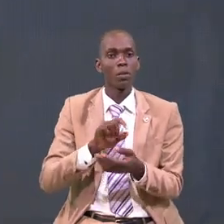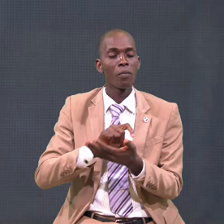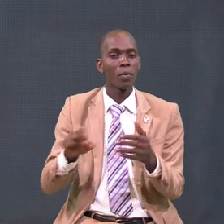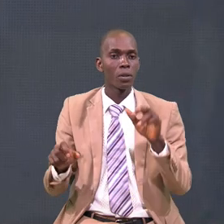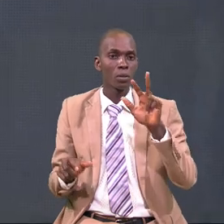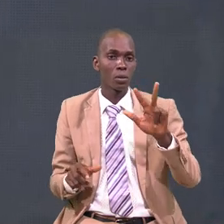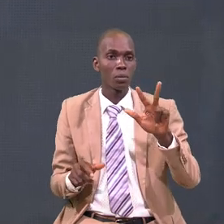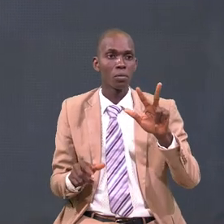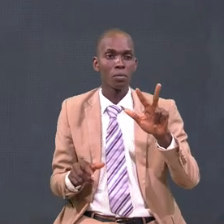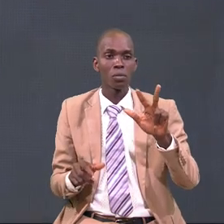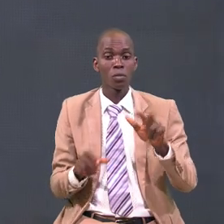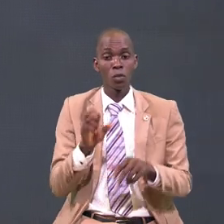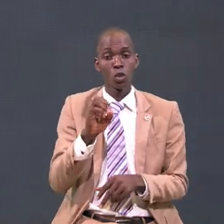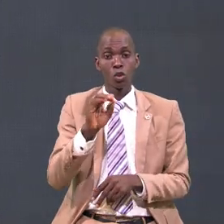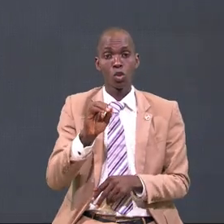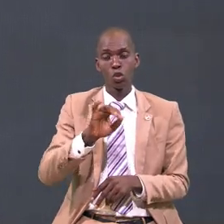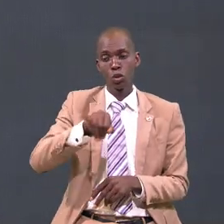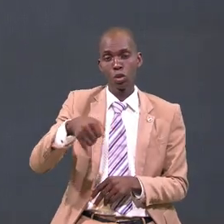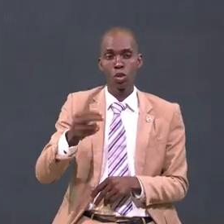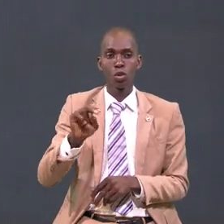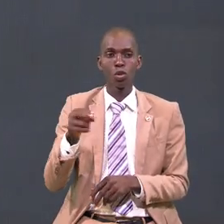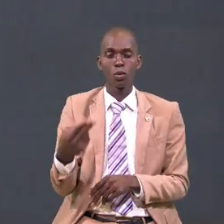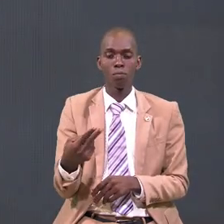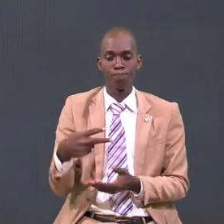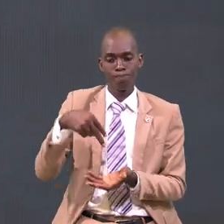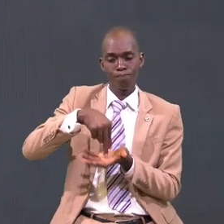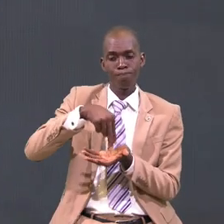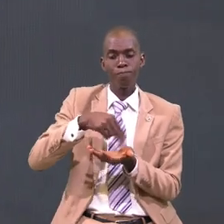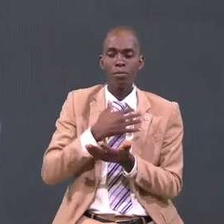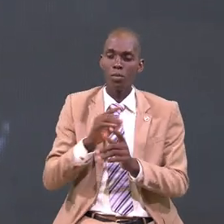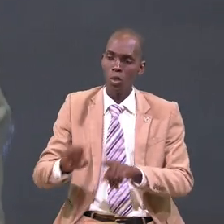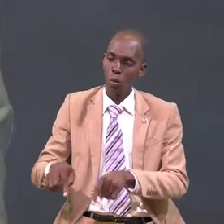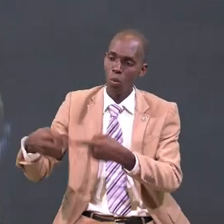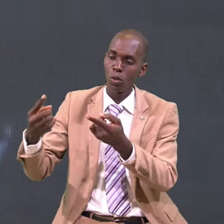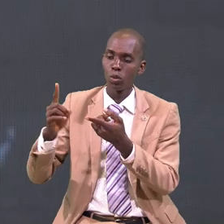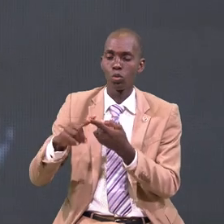In verse 3, so Jonah arose and he went unto Nineveh,